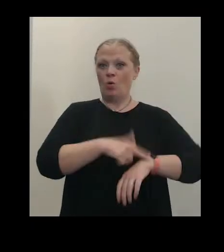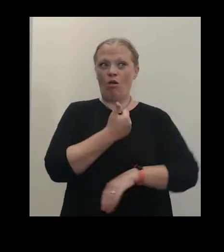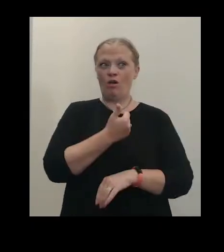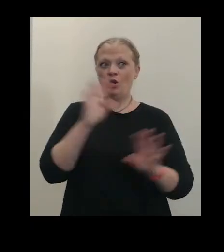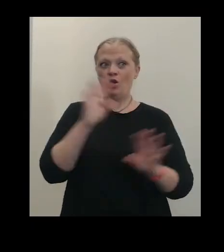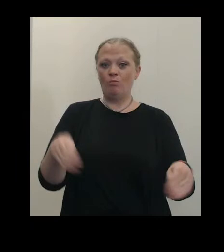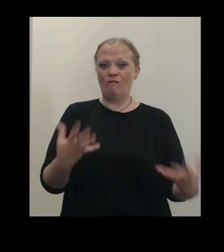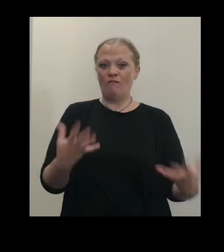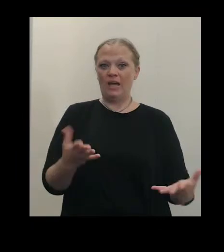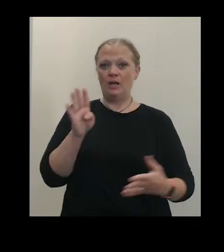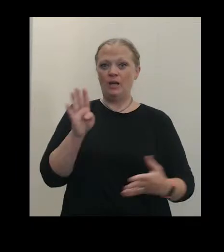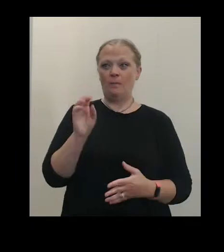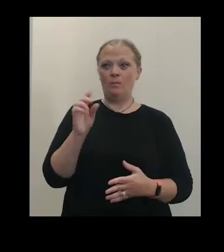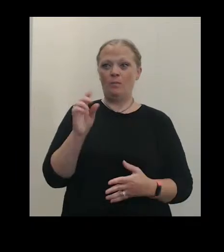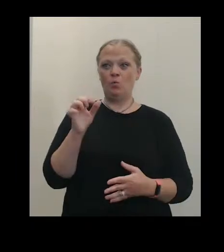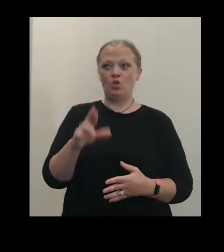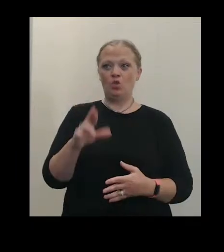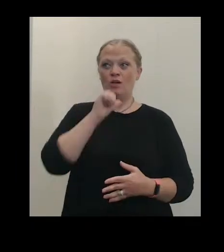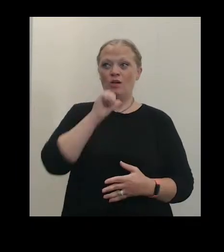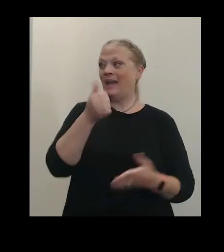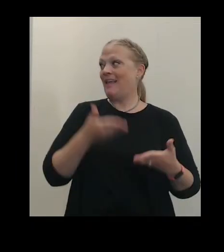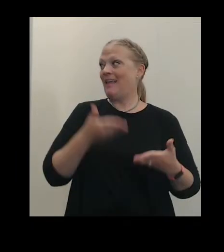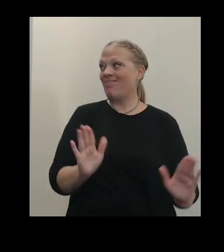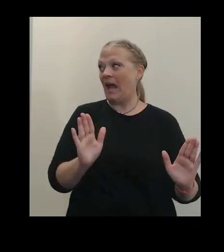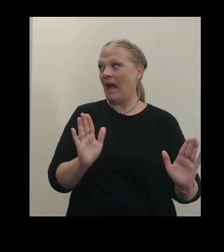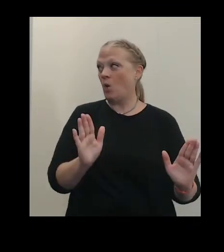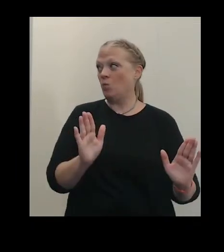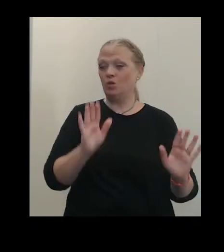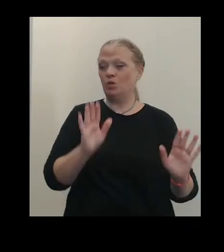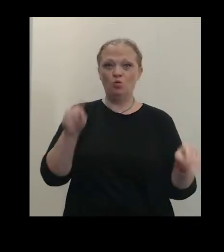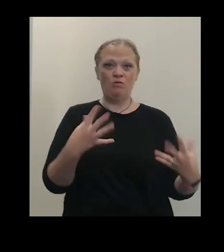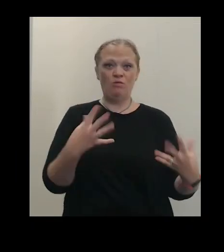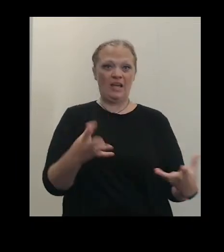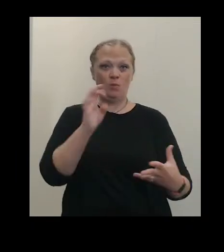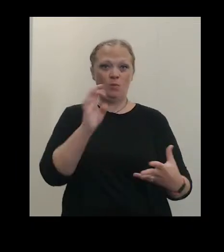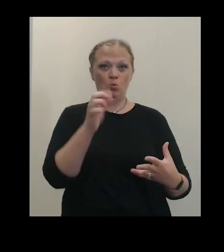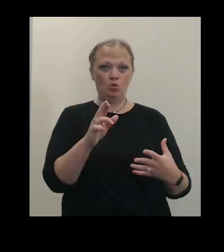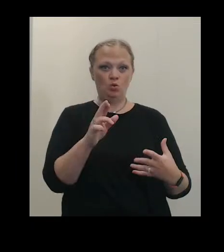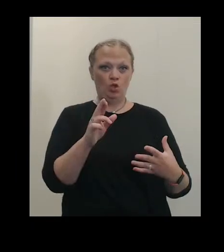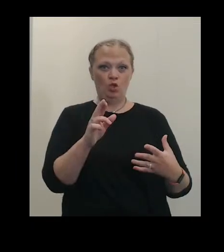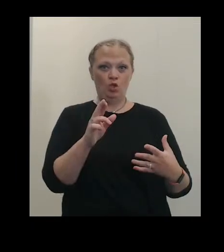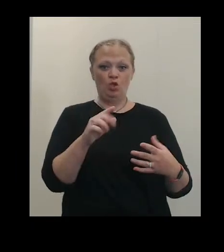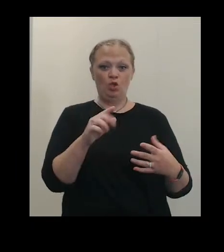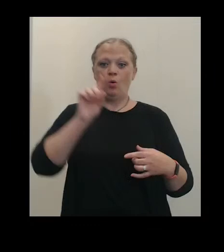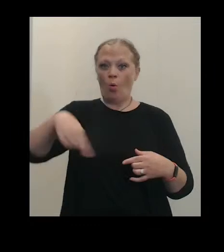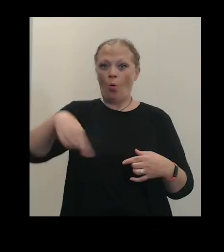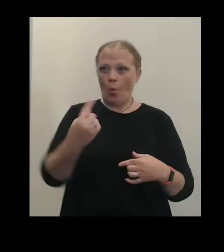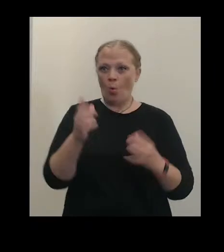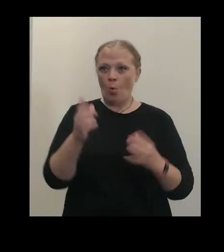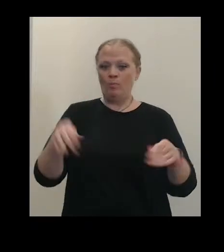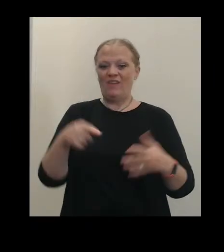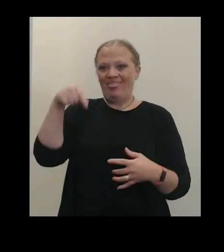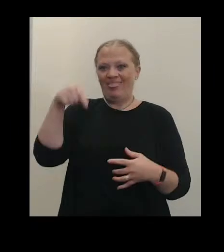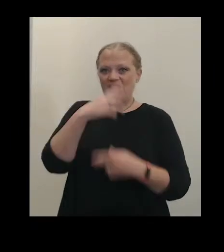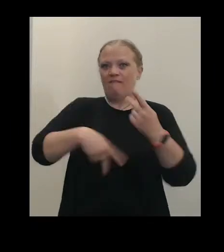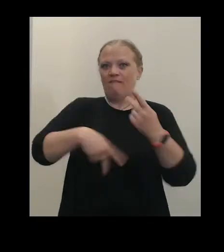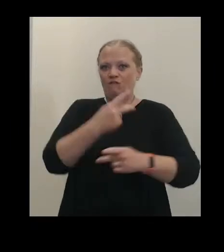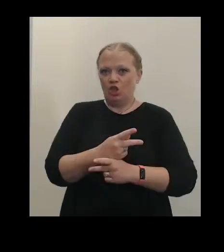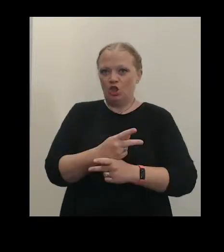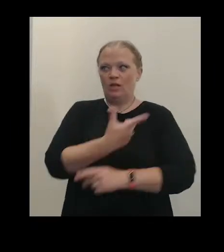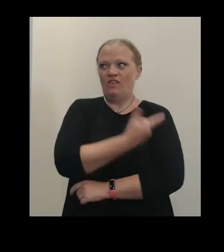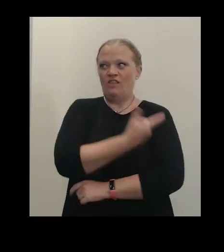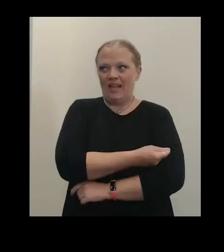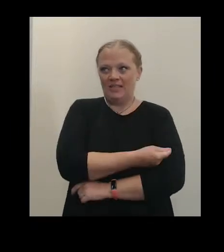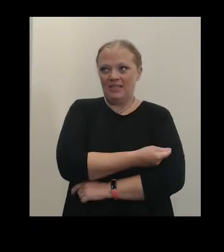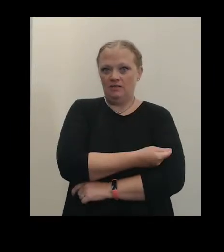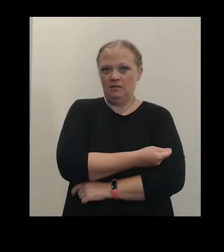actually not allowed to provide the booster anymore. We can only provide this version of the vaccine. So to those